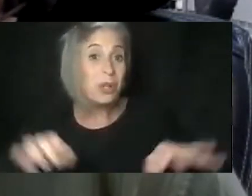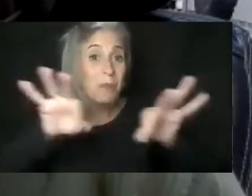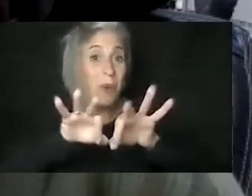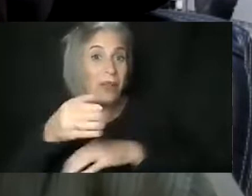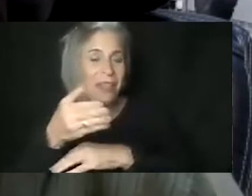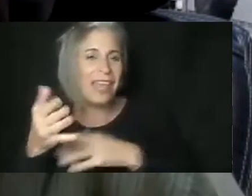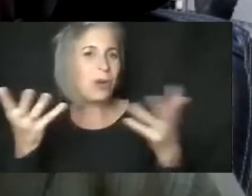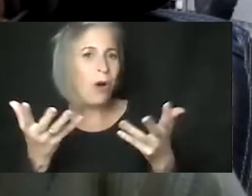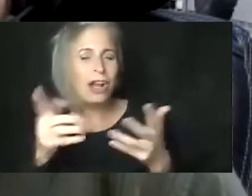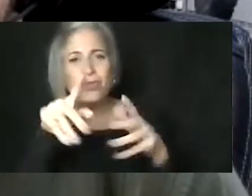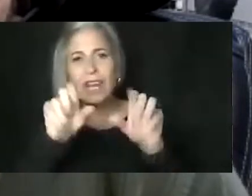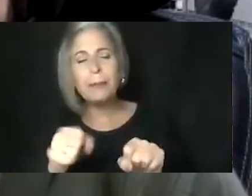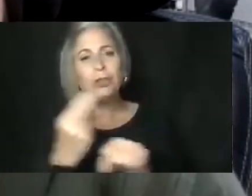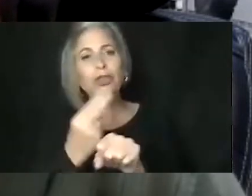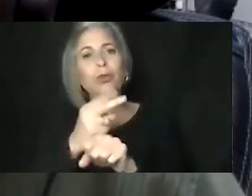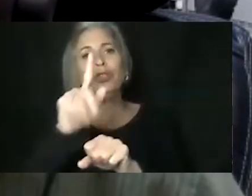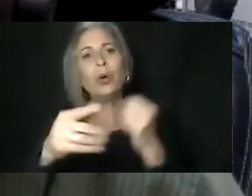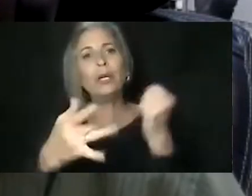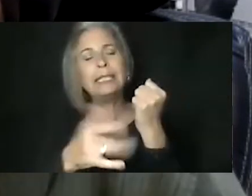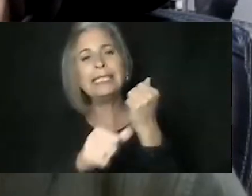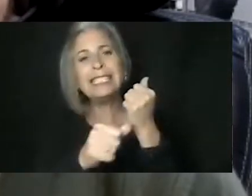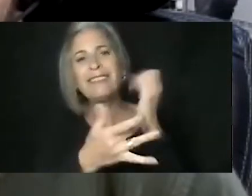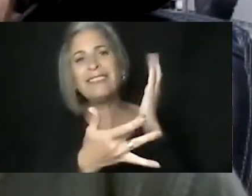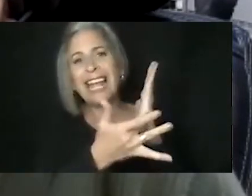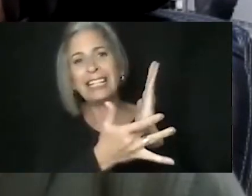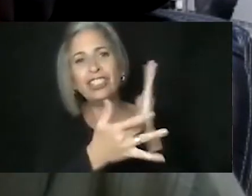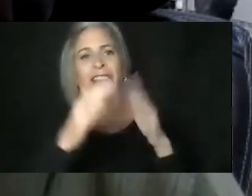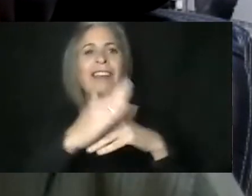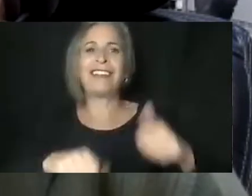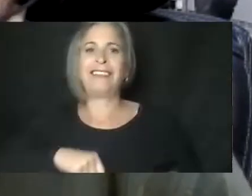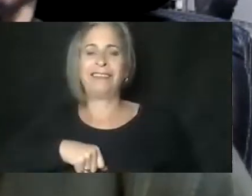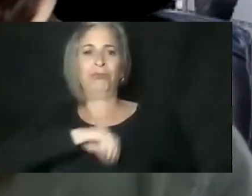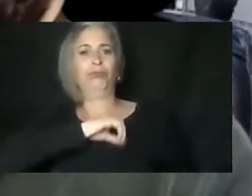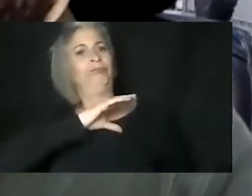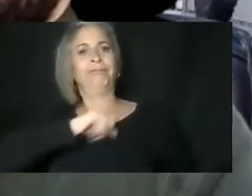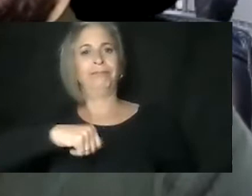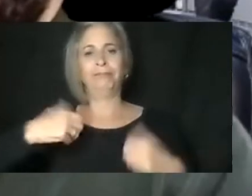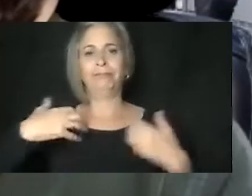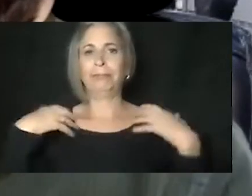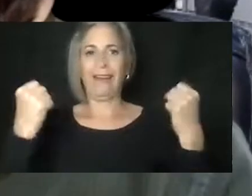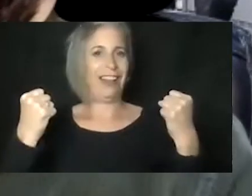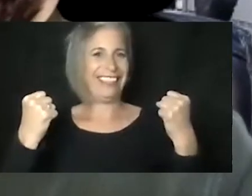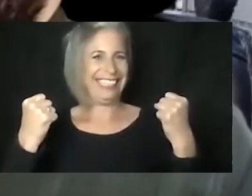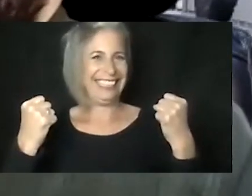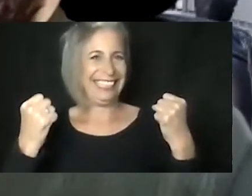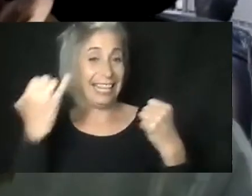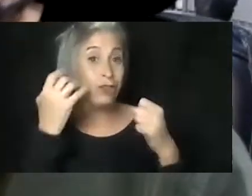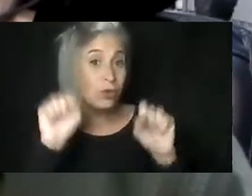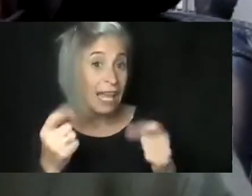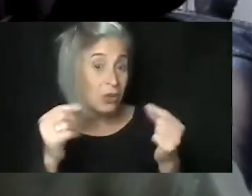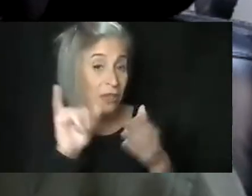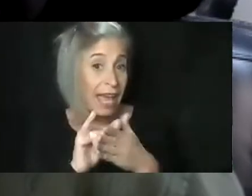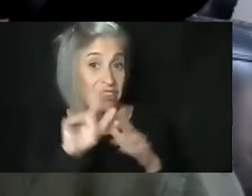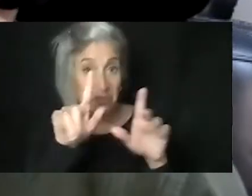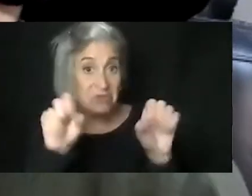is that you are able to use your assistive technology confidently, and if you can do that, then you